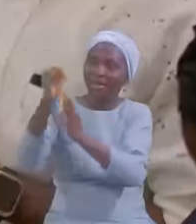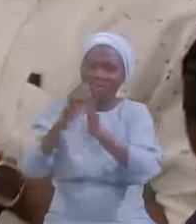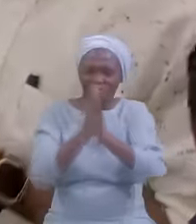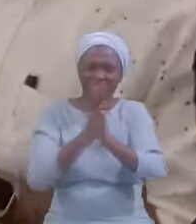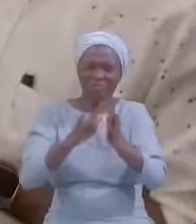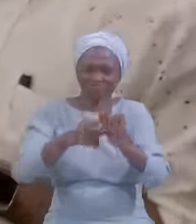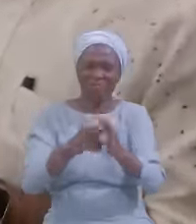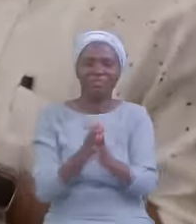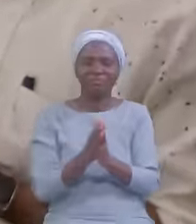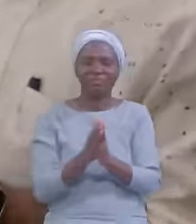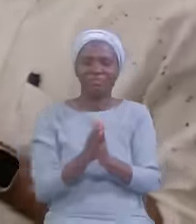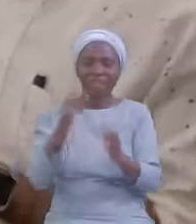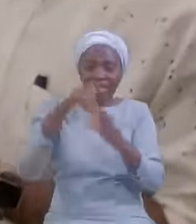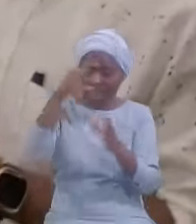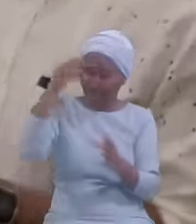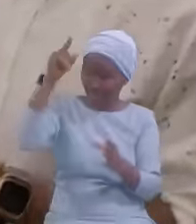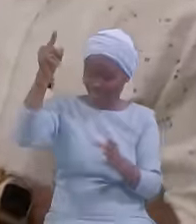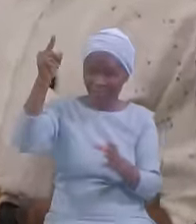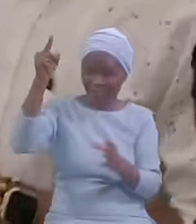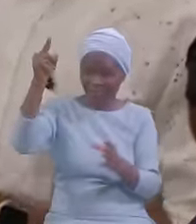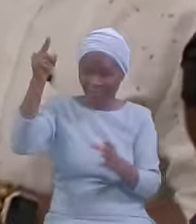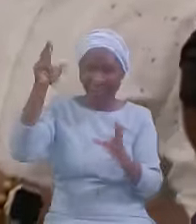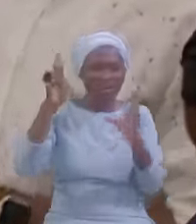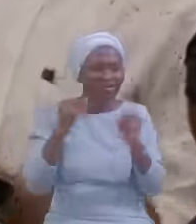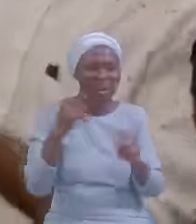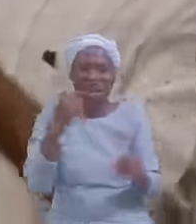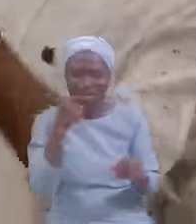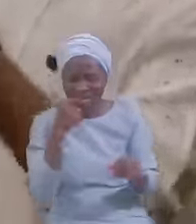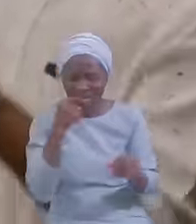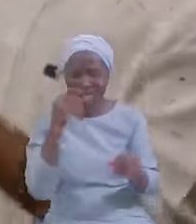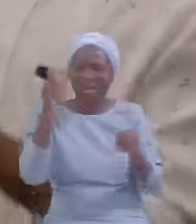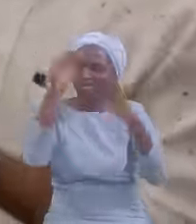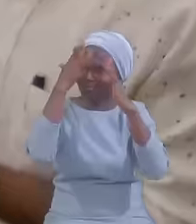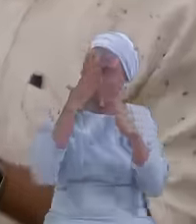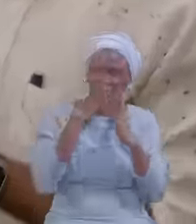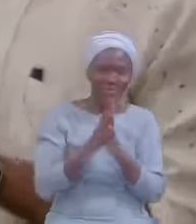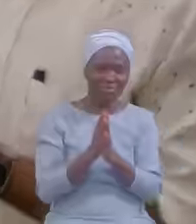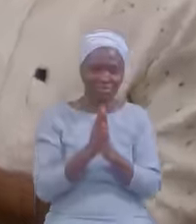In him, no regret,